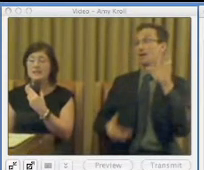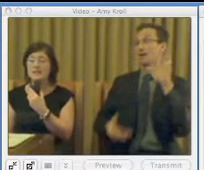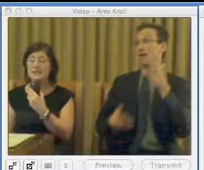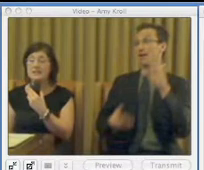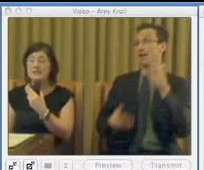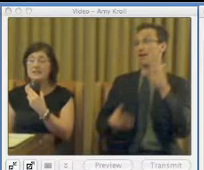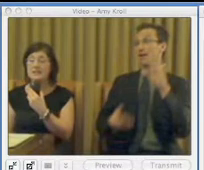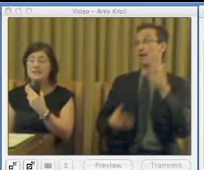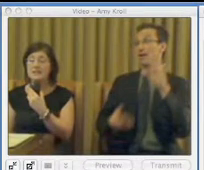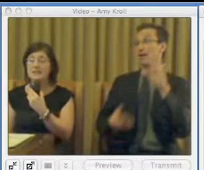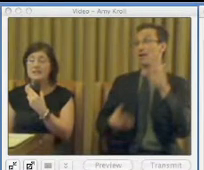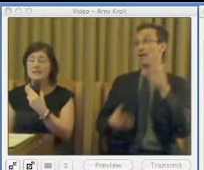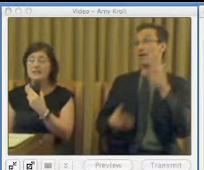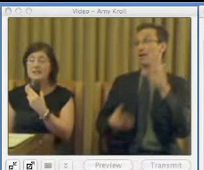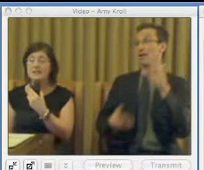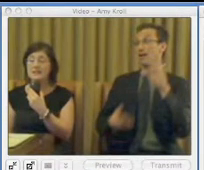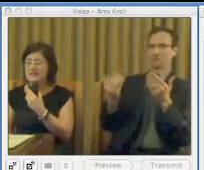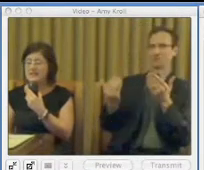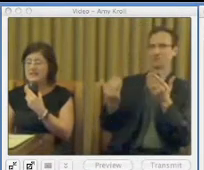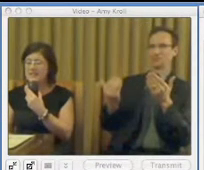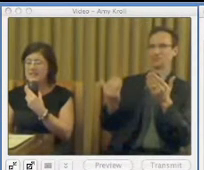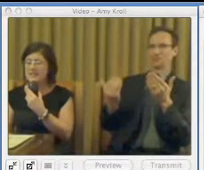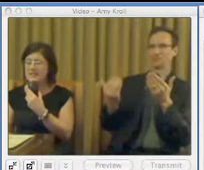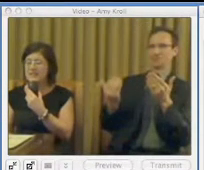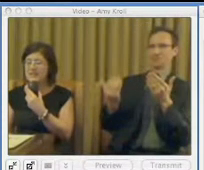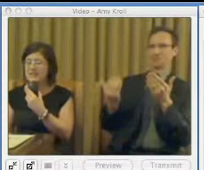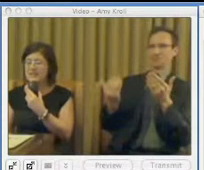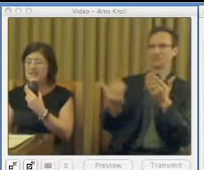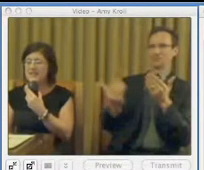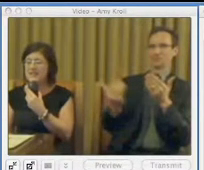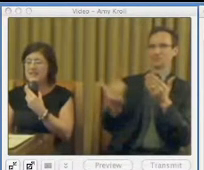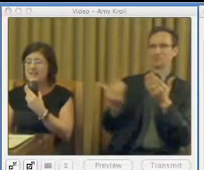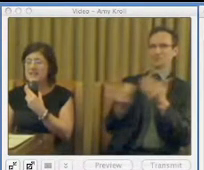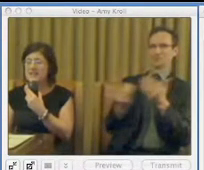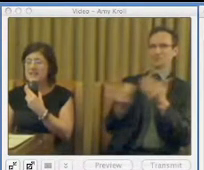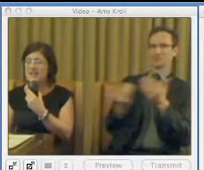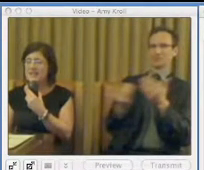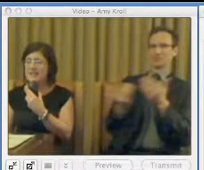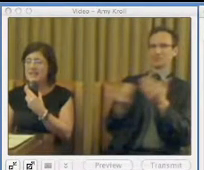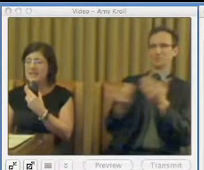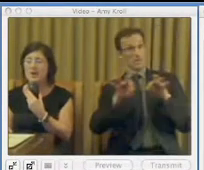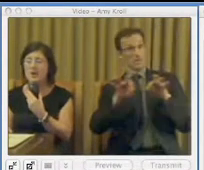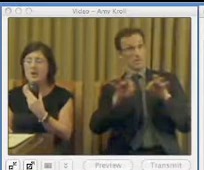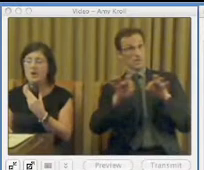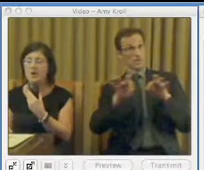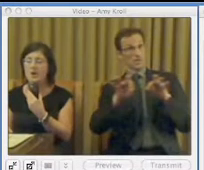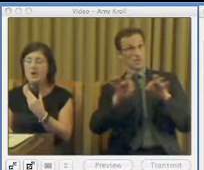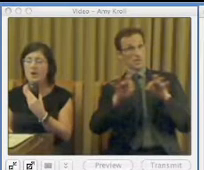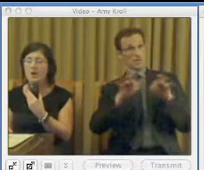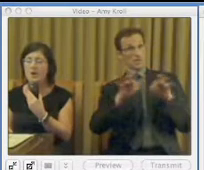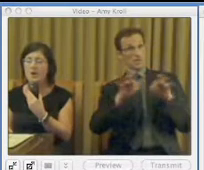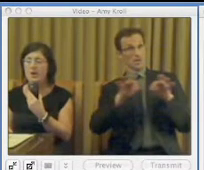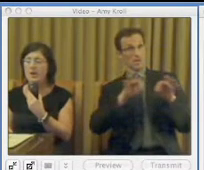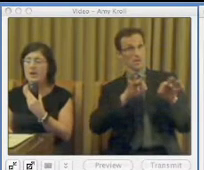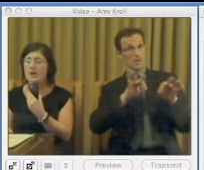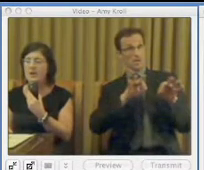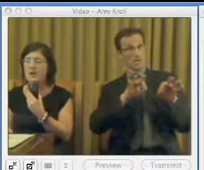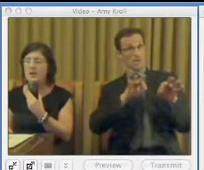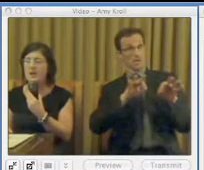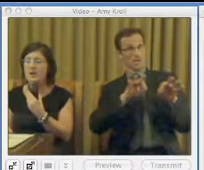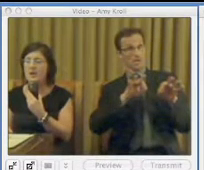are new. You'll have seen from the description of the webinar that the purpose of this webinar is to give an overview